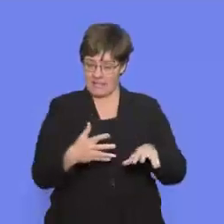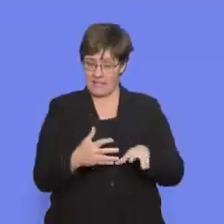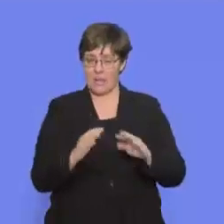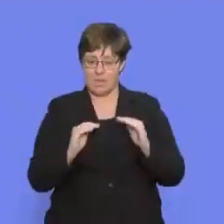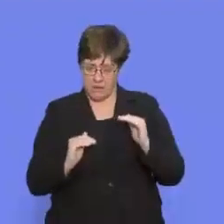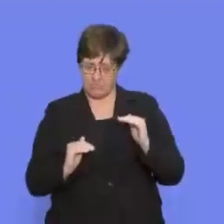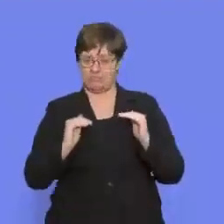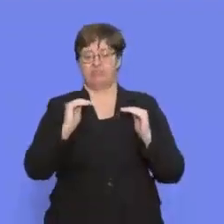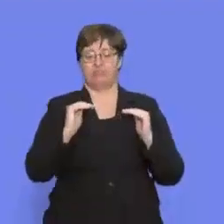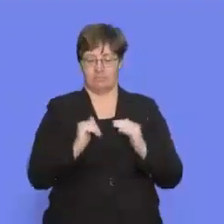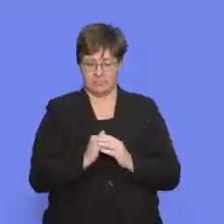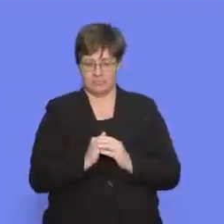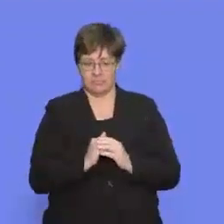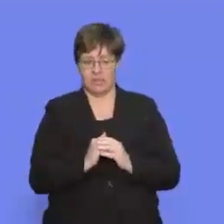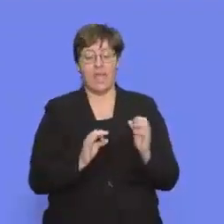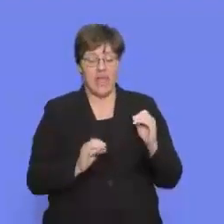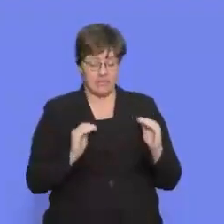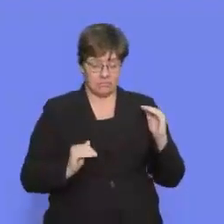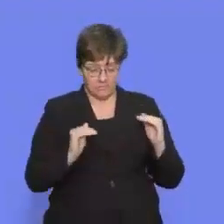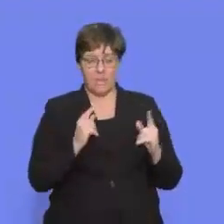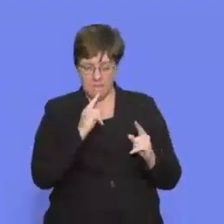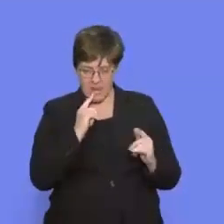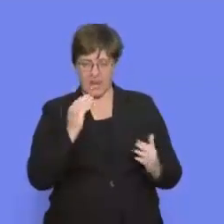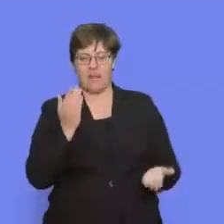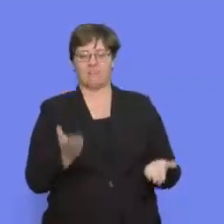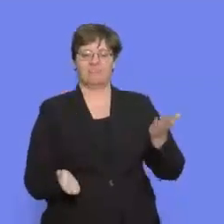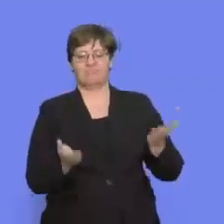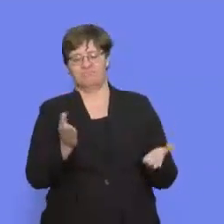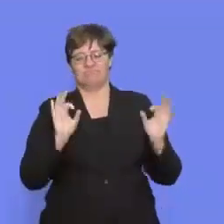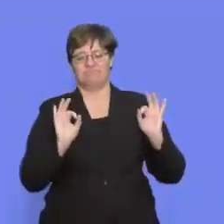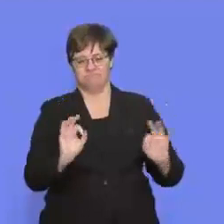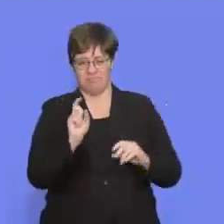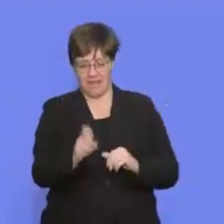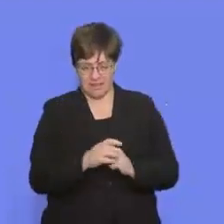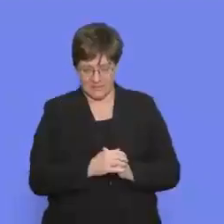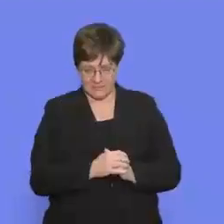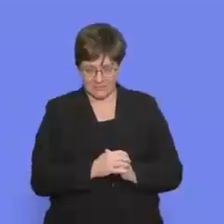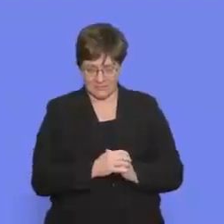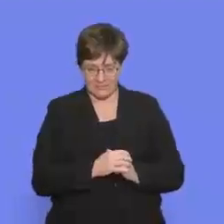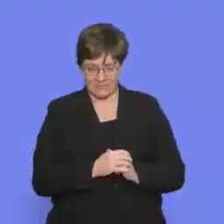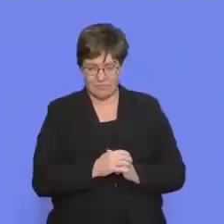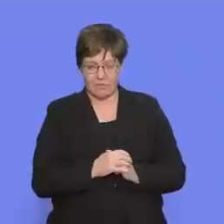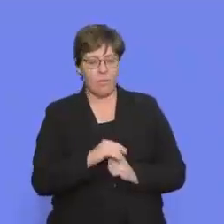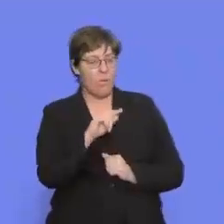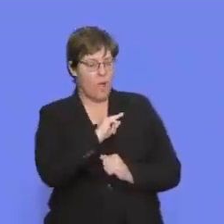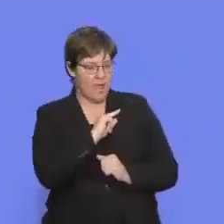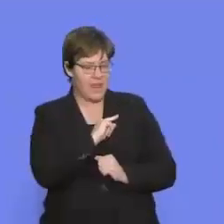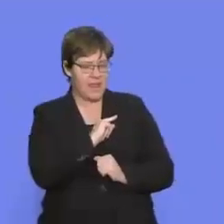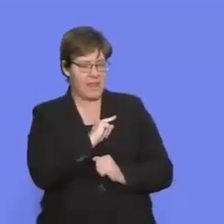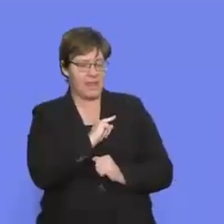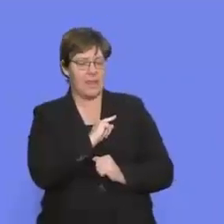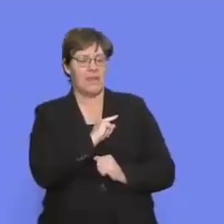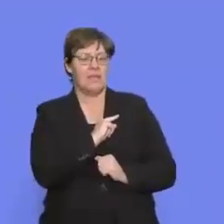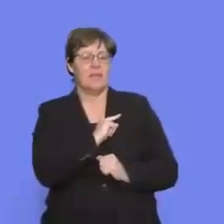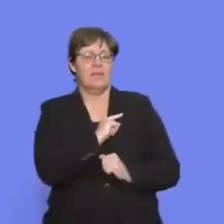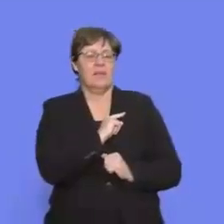us back to normal level of salt because it decreased here. So salt level in